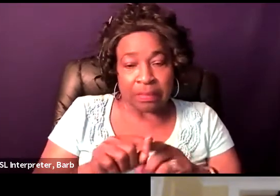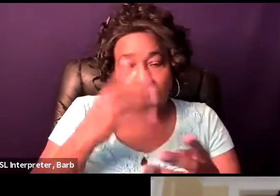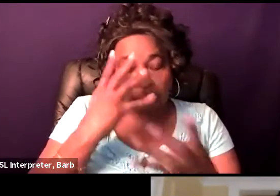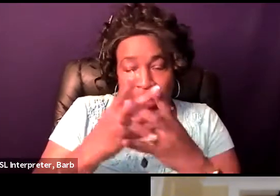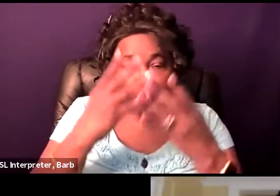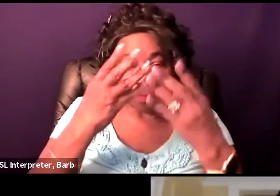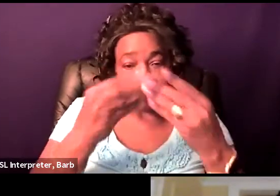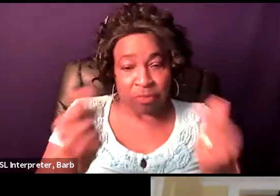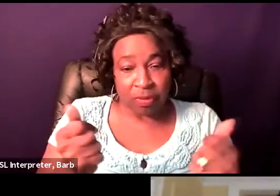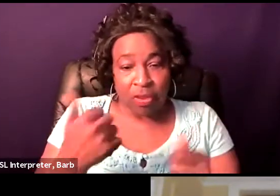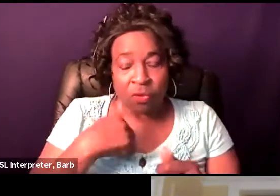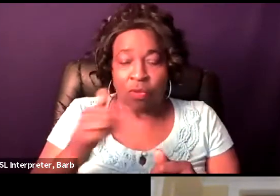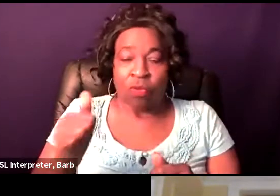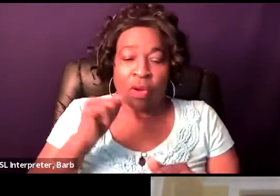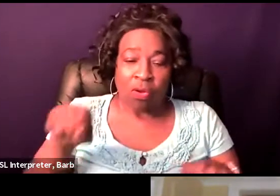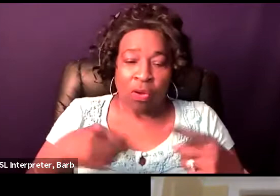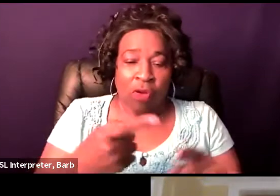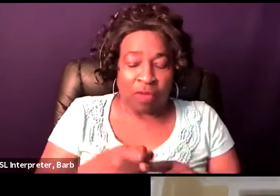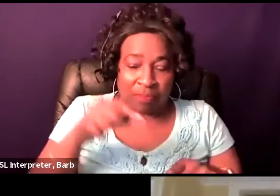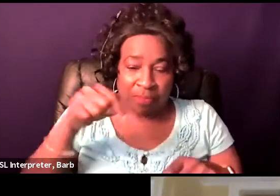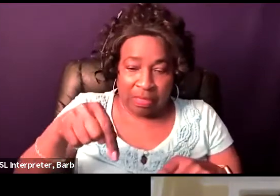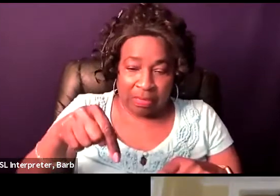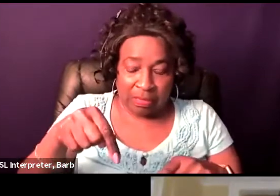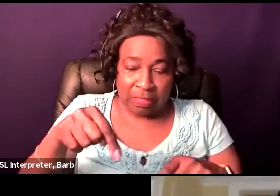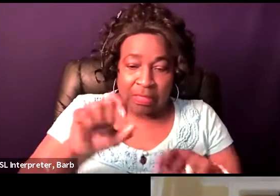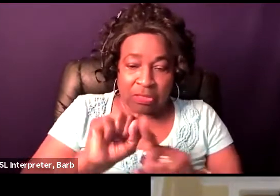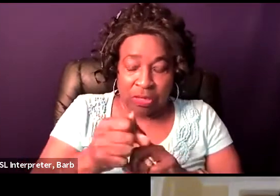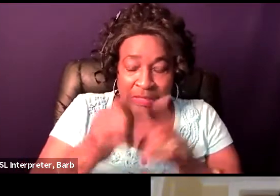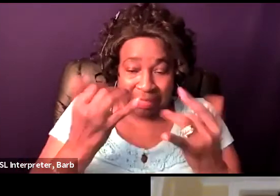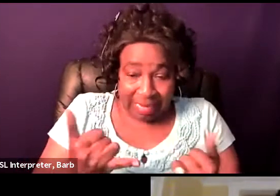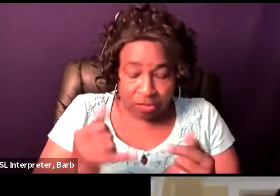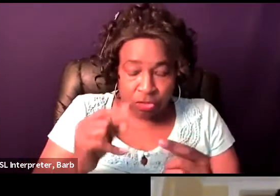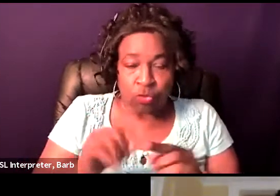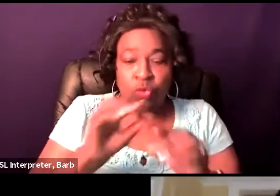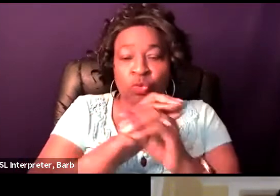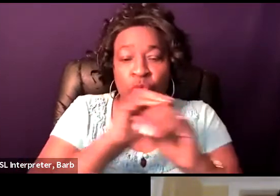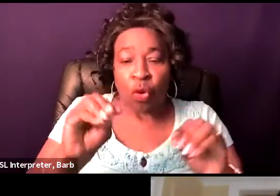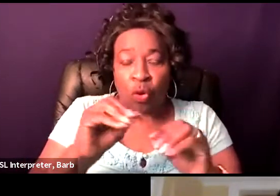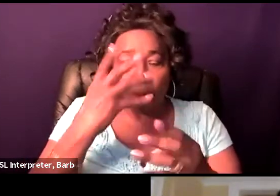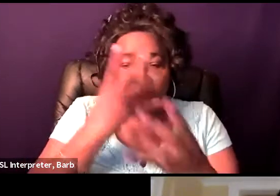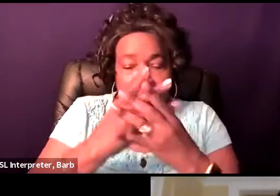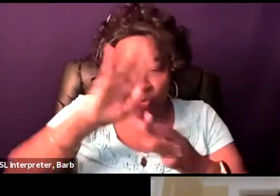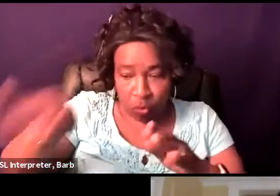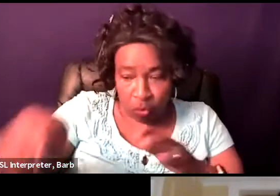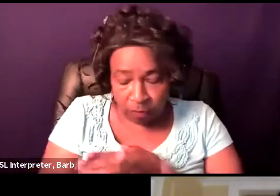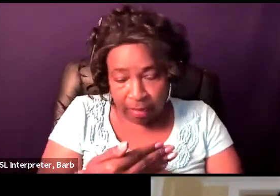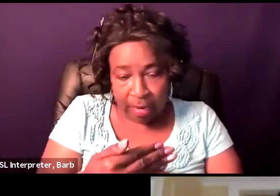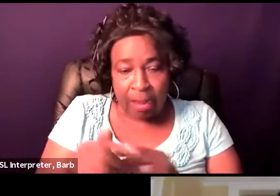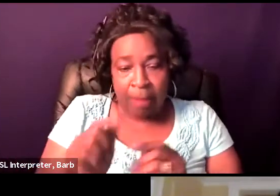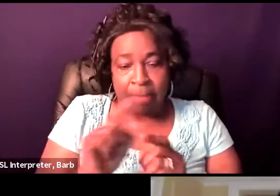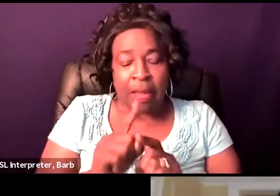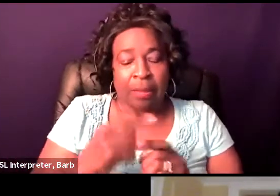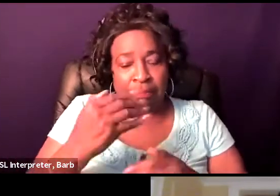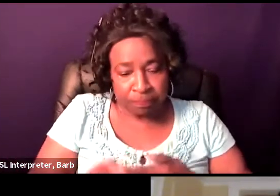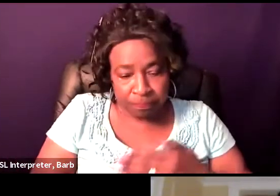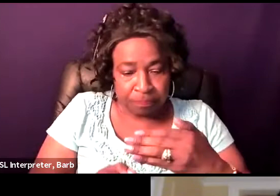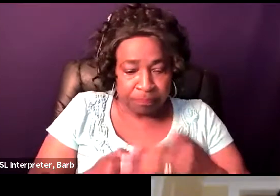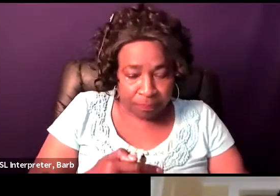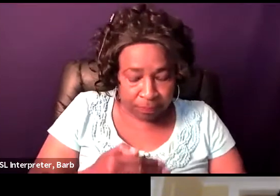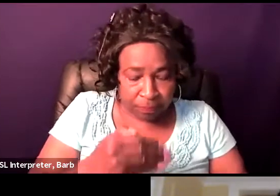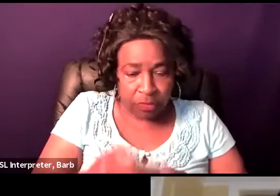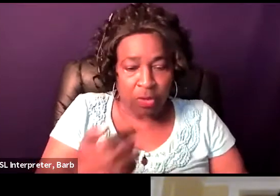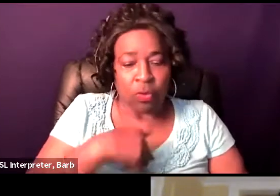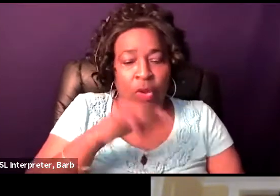not going to go from our current context to no prisons overnight, but gradually we're working and